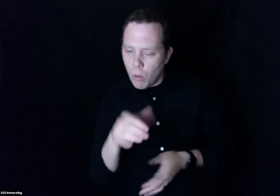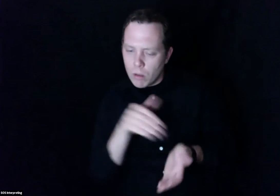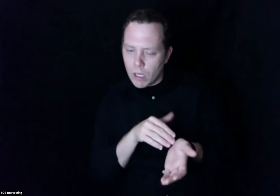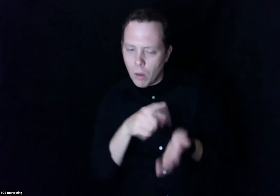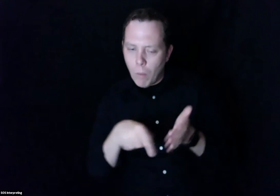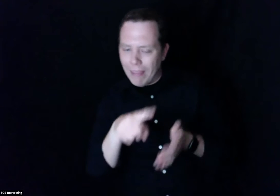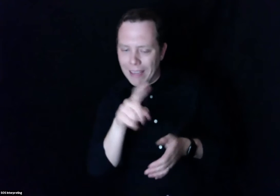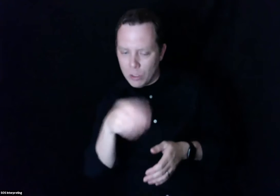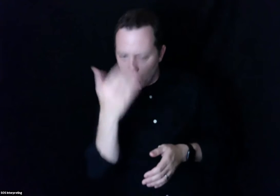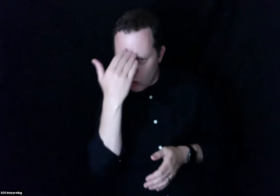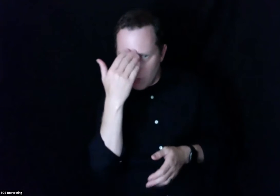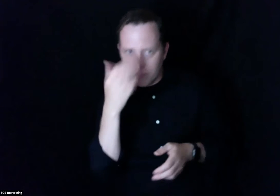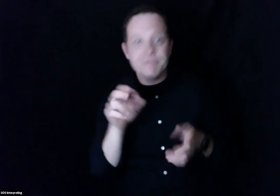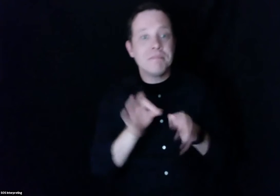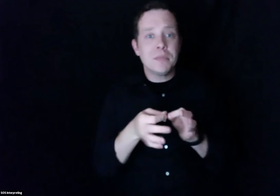Justin.